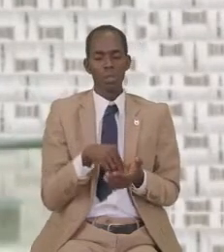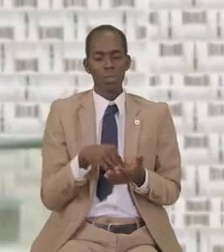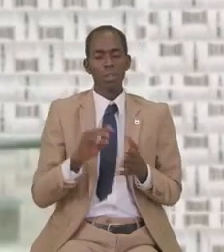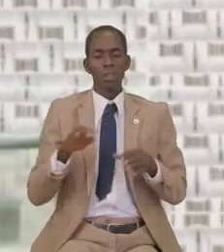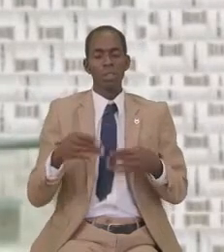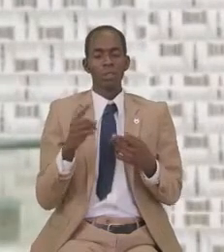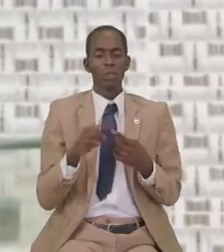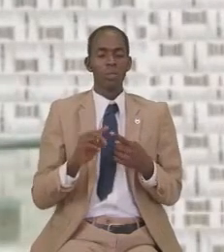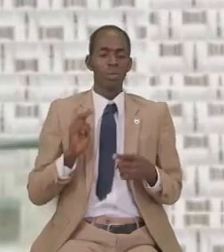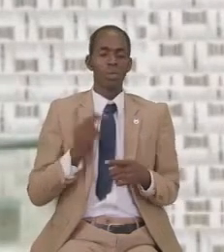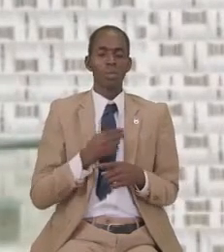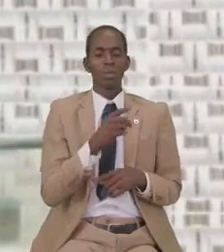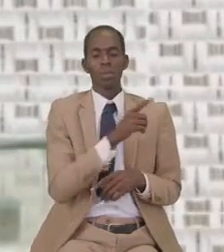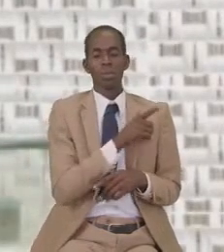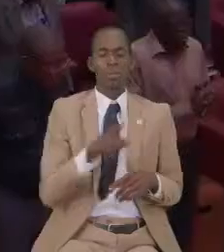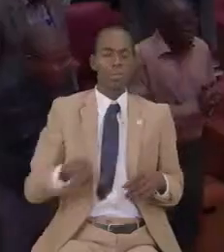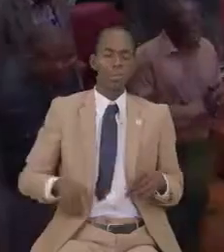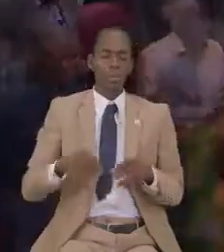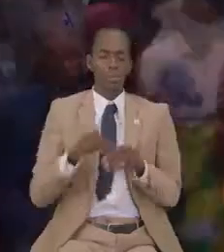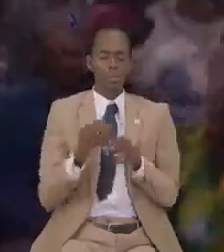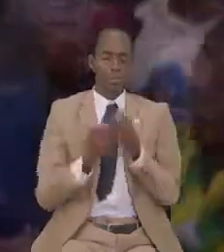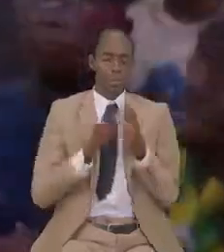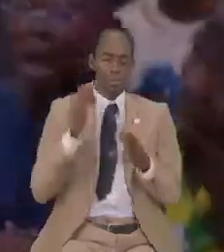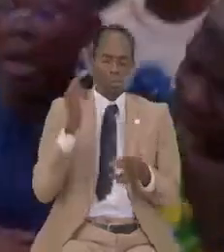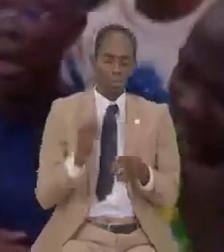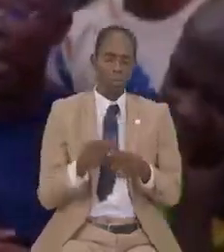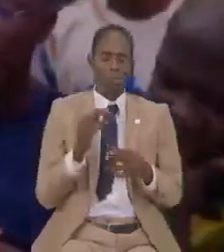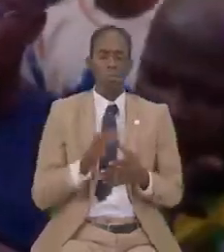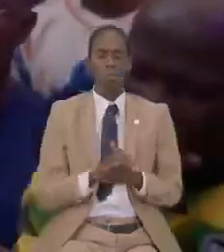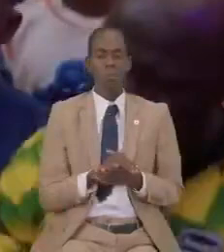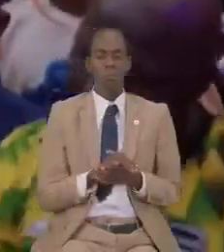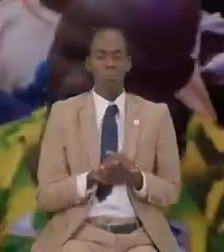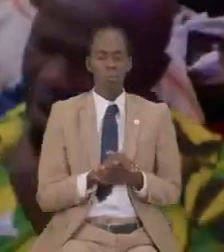to us, Lord, in Jesus' name.